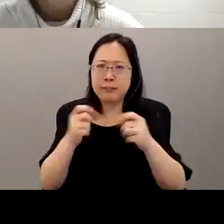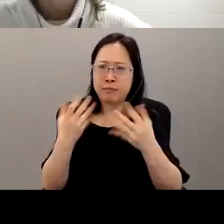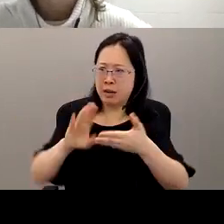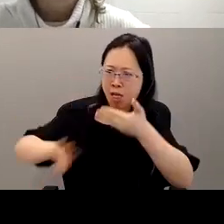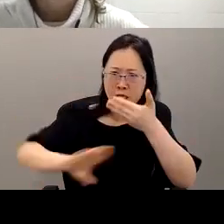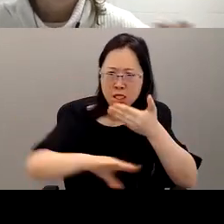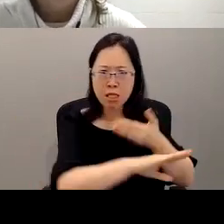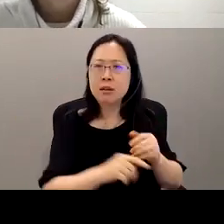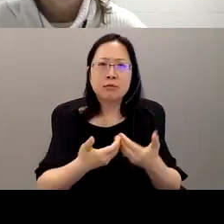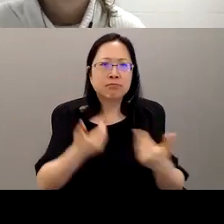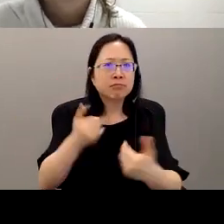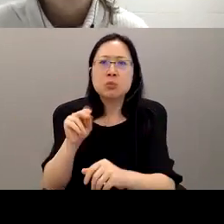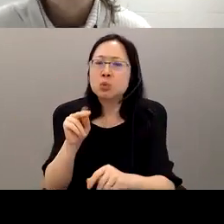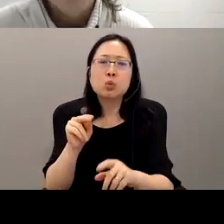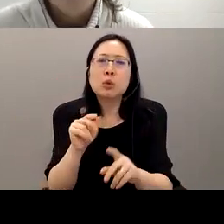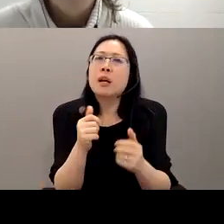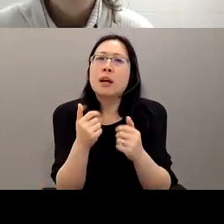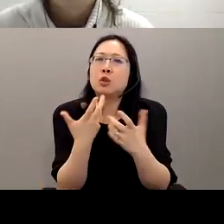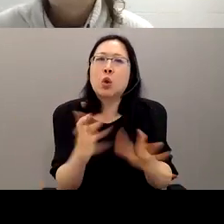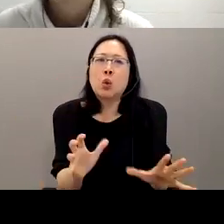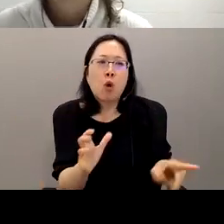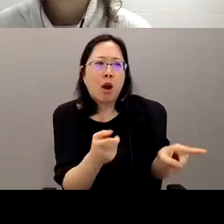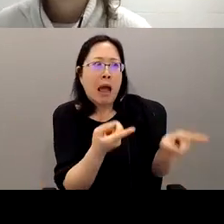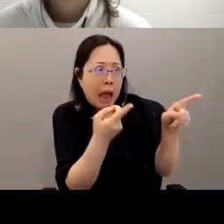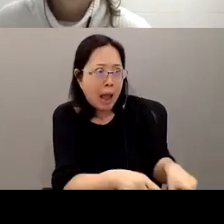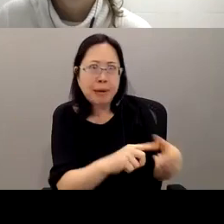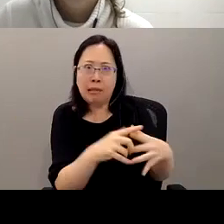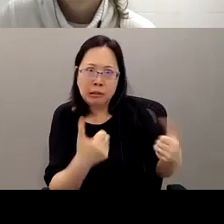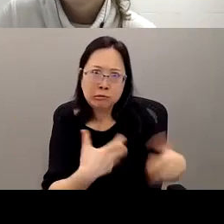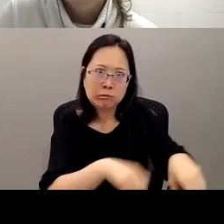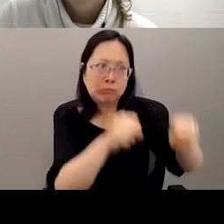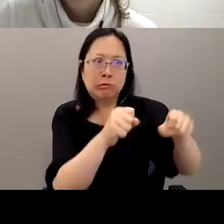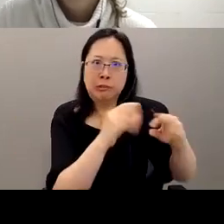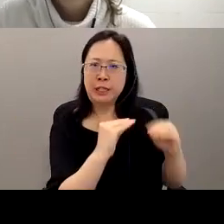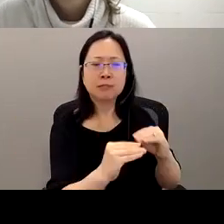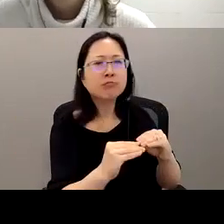working downstream to fix issues after they had happened.